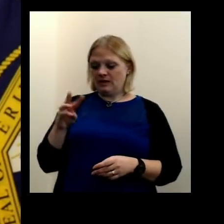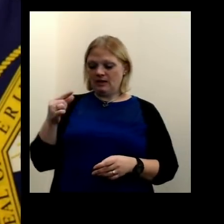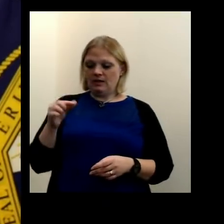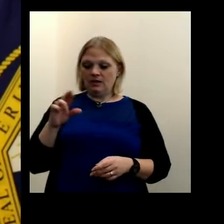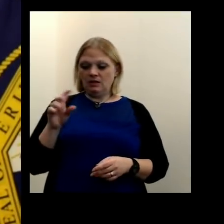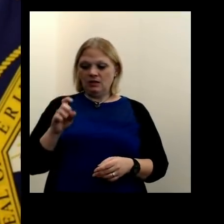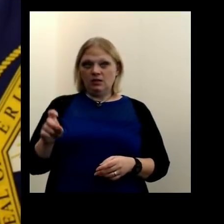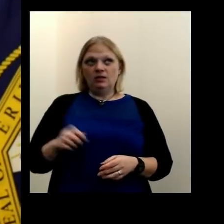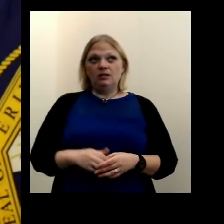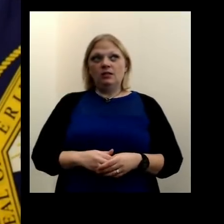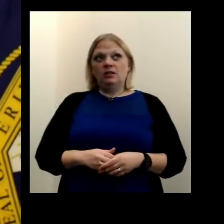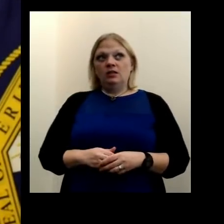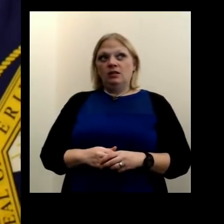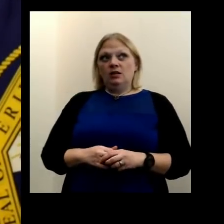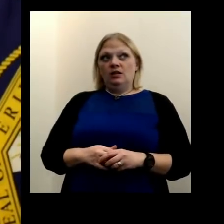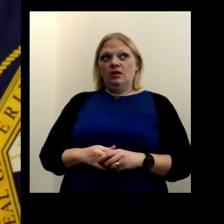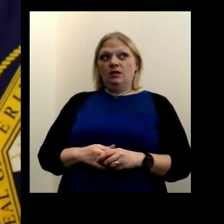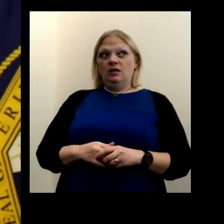WGRZ, Steve Brown, are you still there?